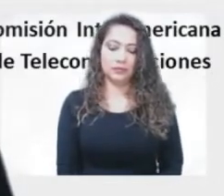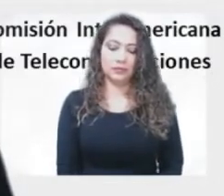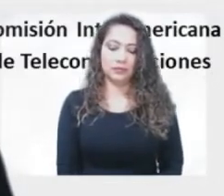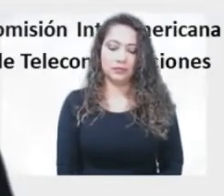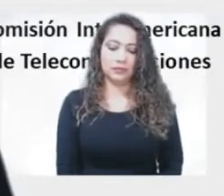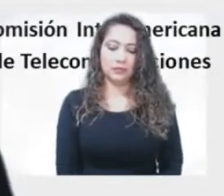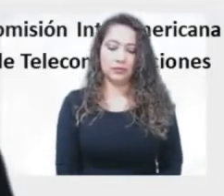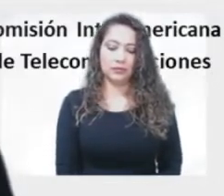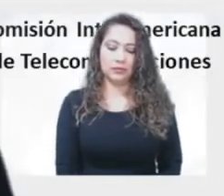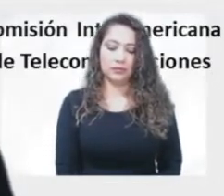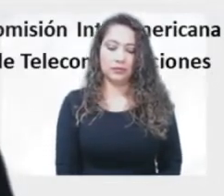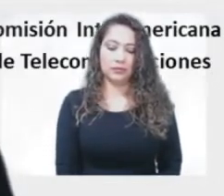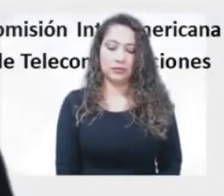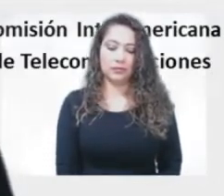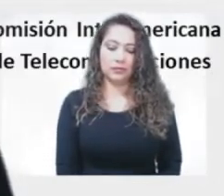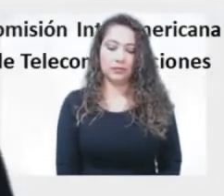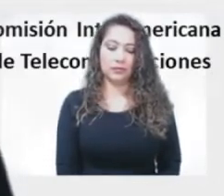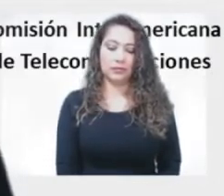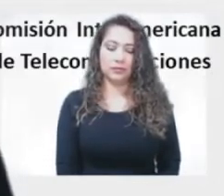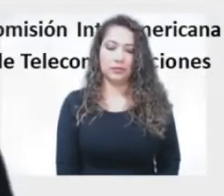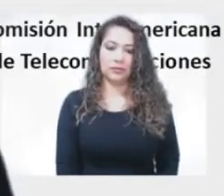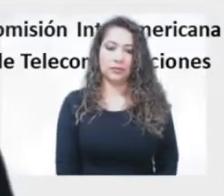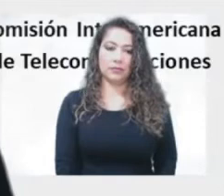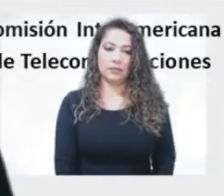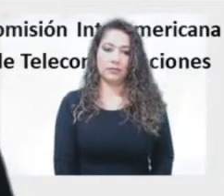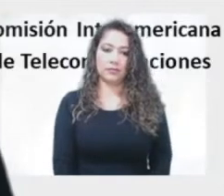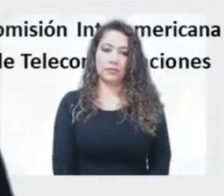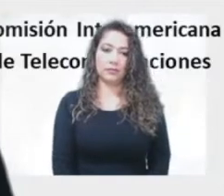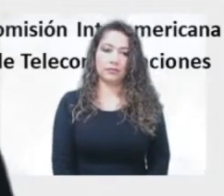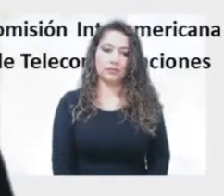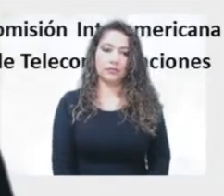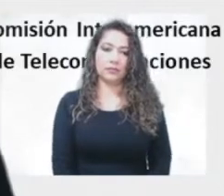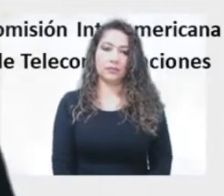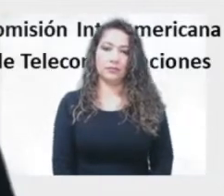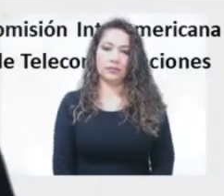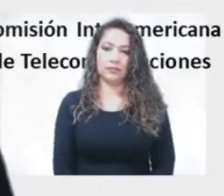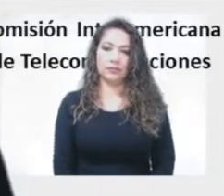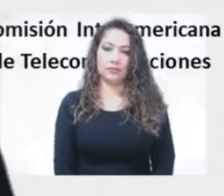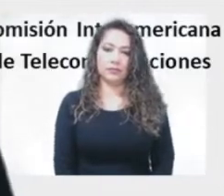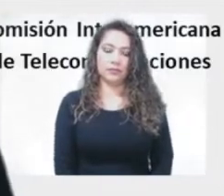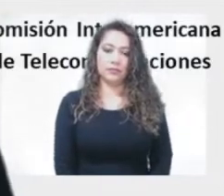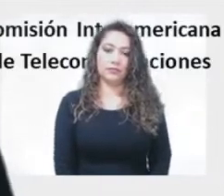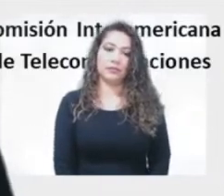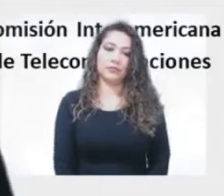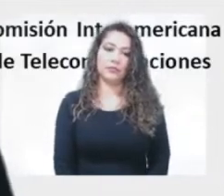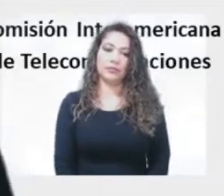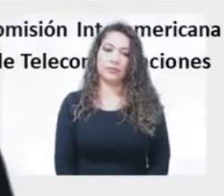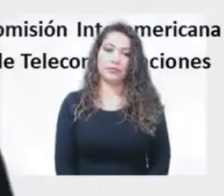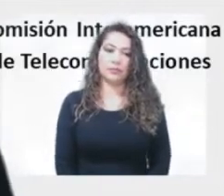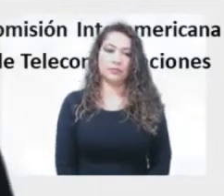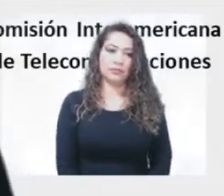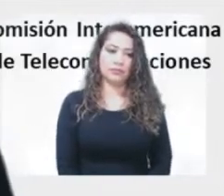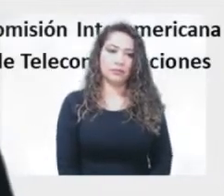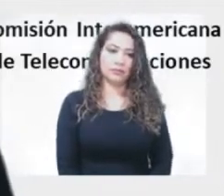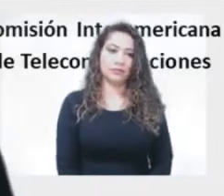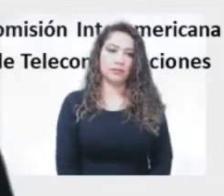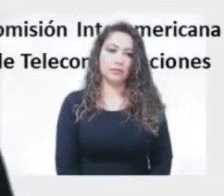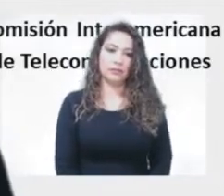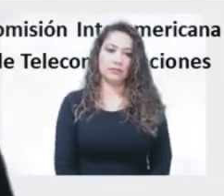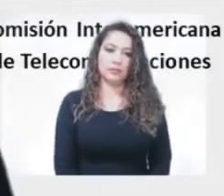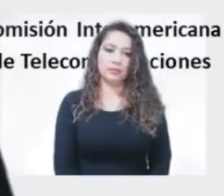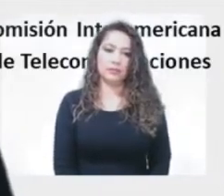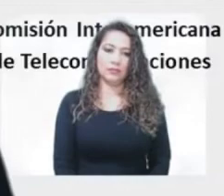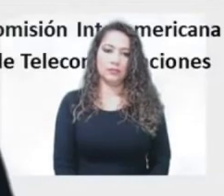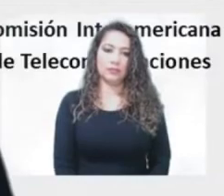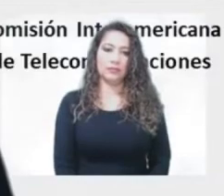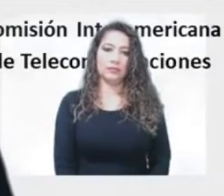of discussion to discuss key technologies, especially 5G future, as well. It could